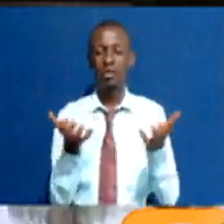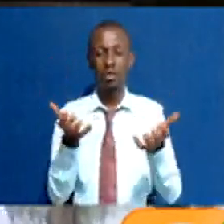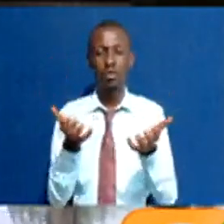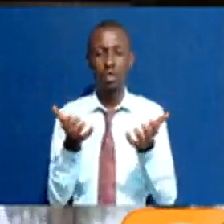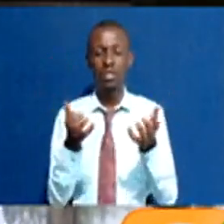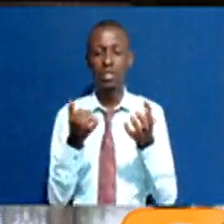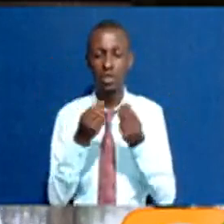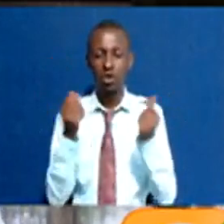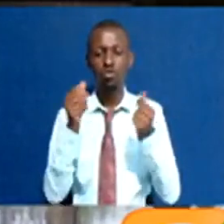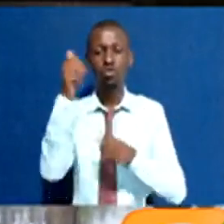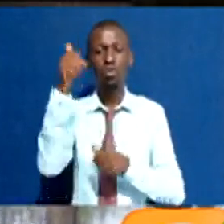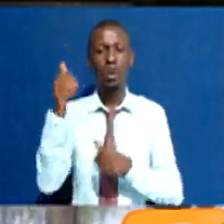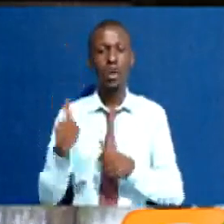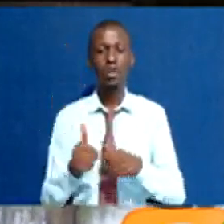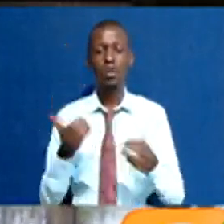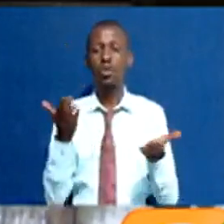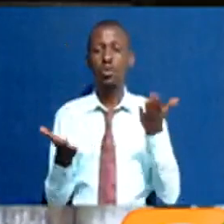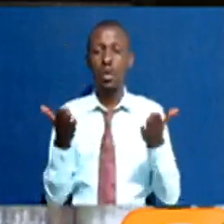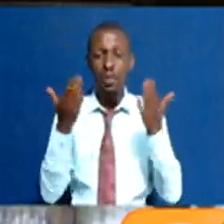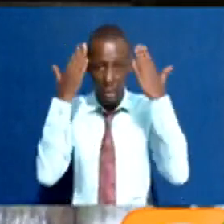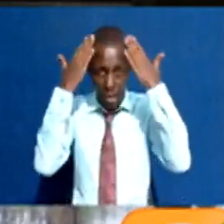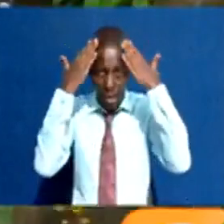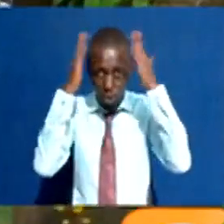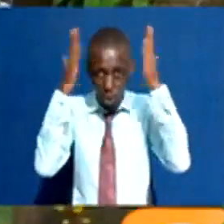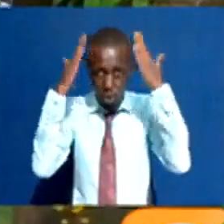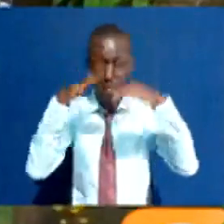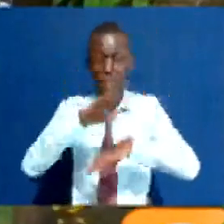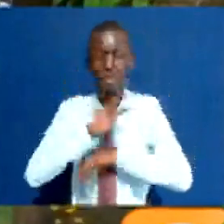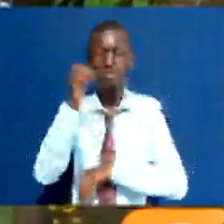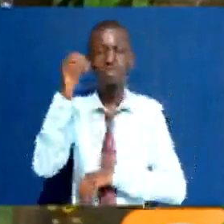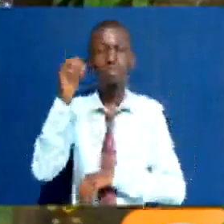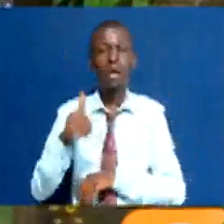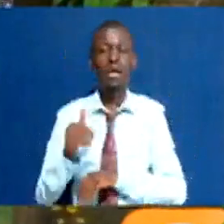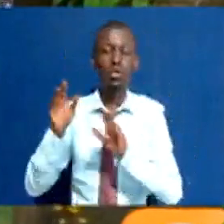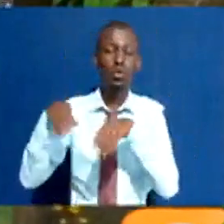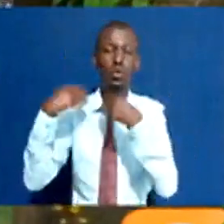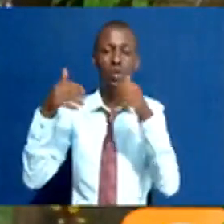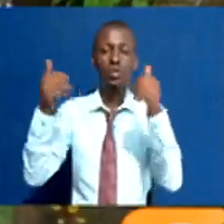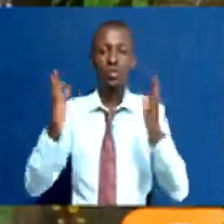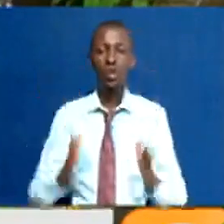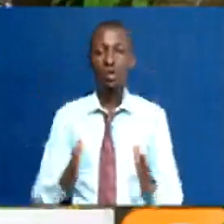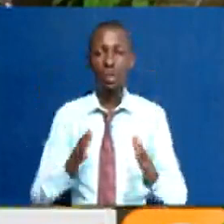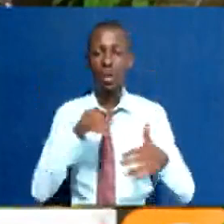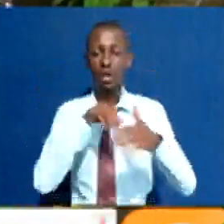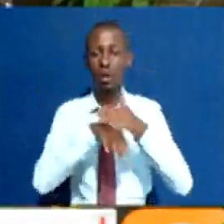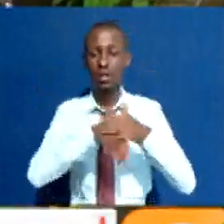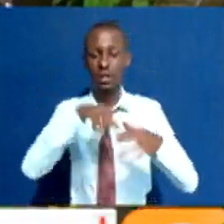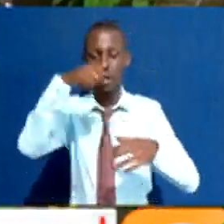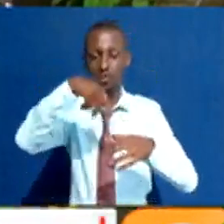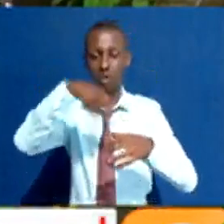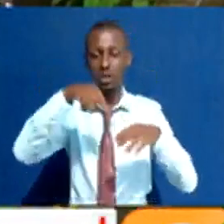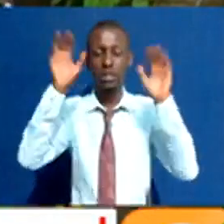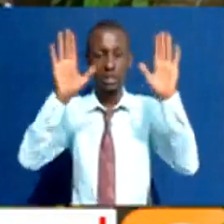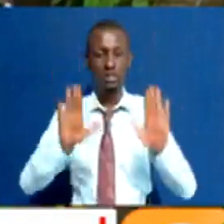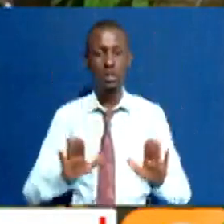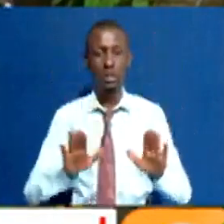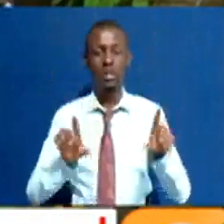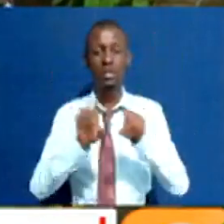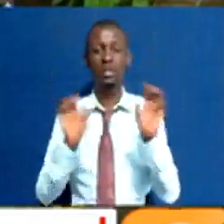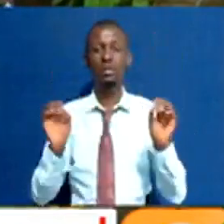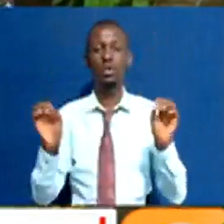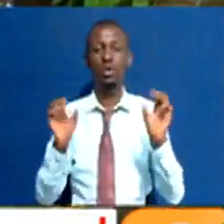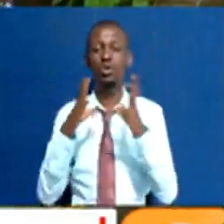were no sufficient efforts to create awareness and deliver them. Access to better seed is important because it's not the same to go into a